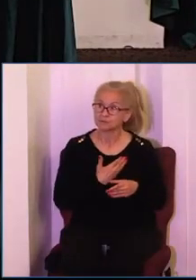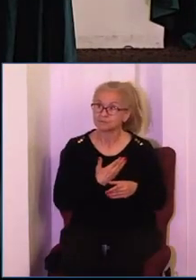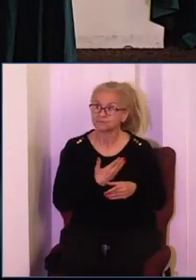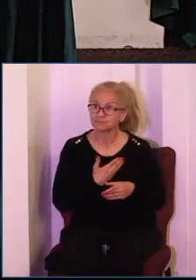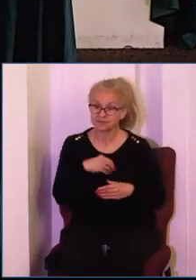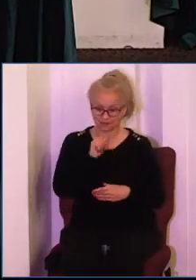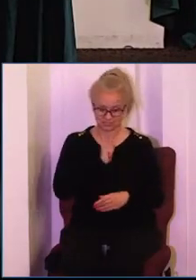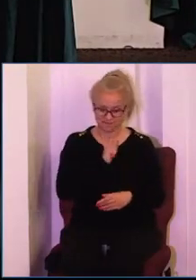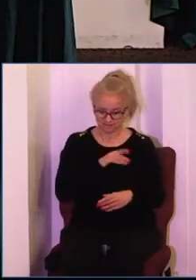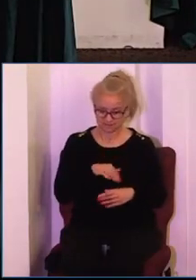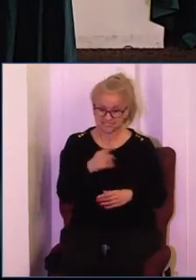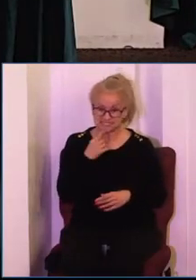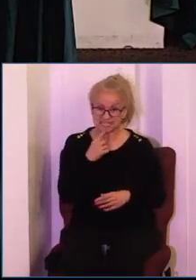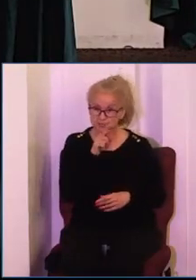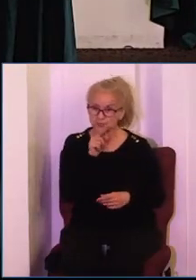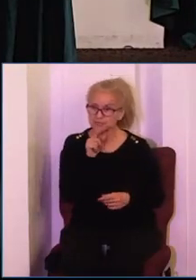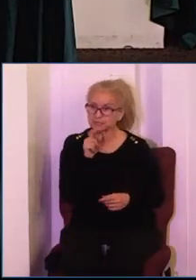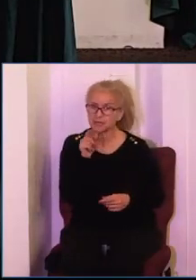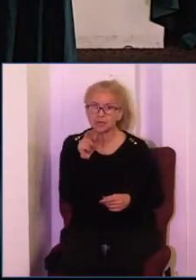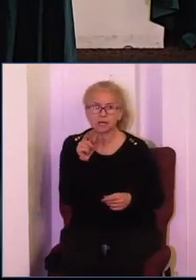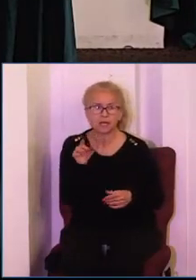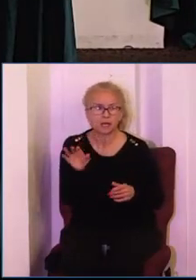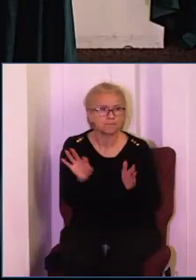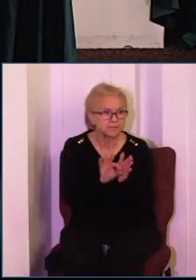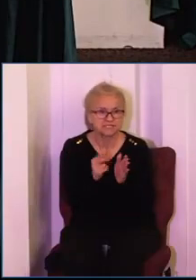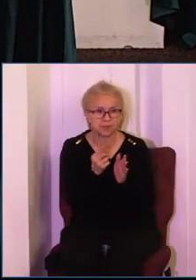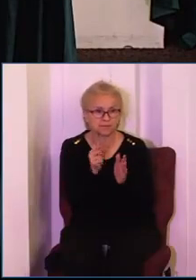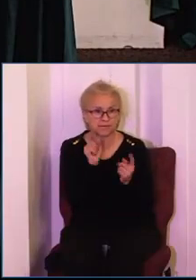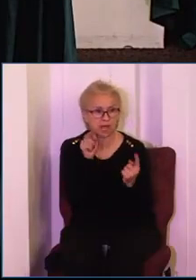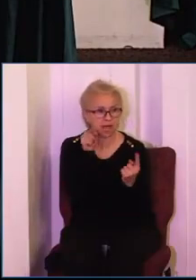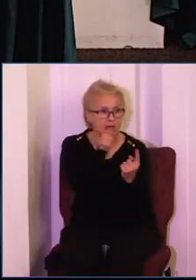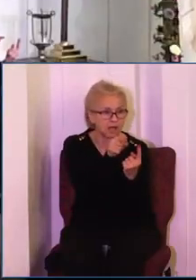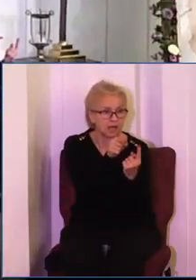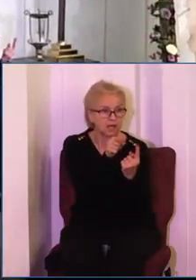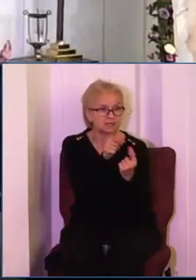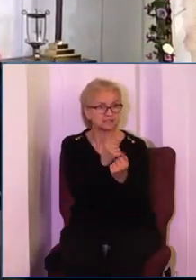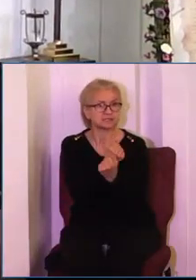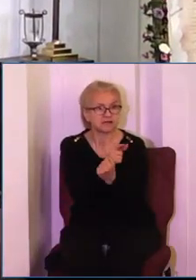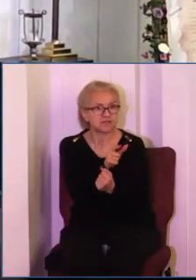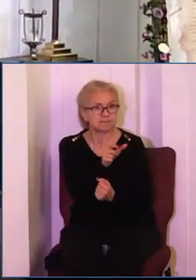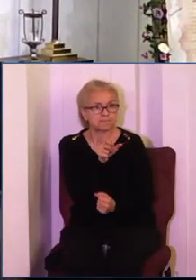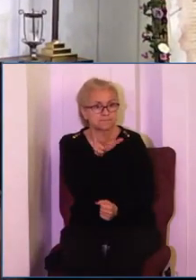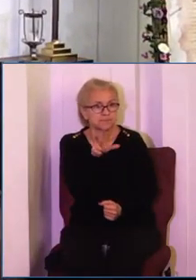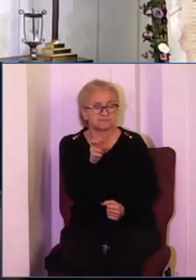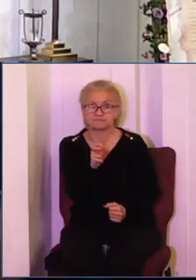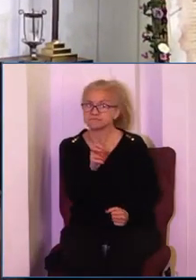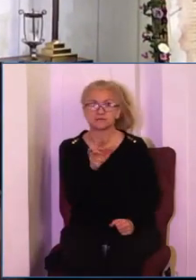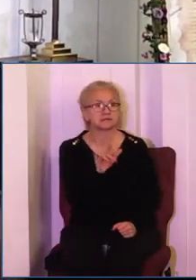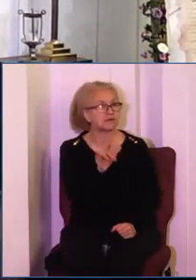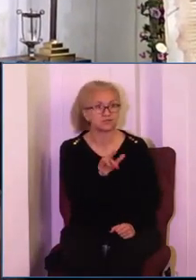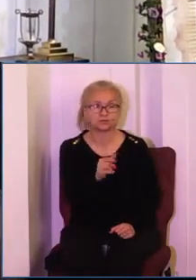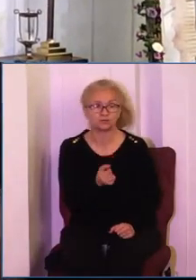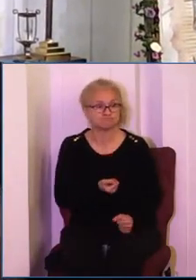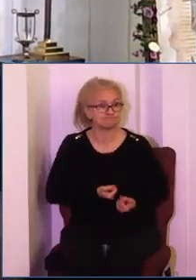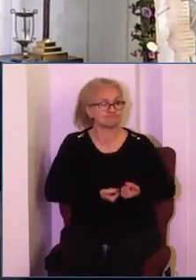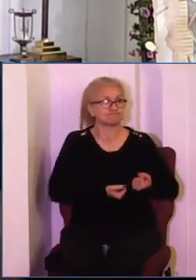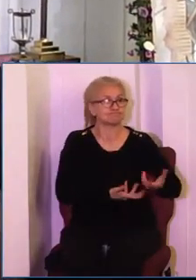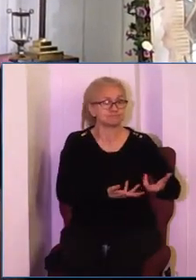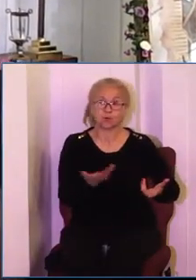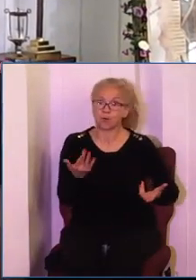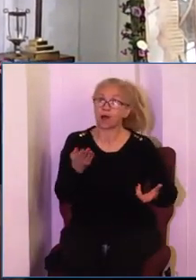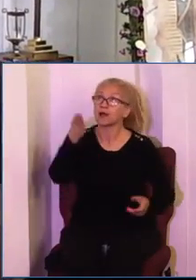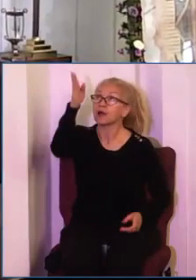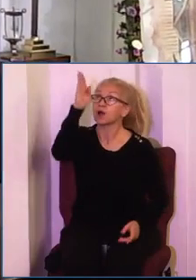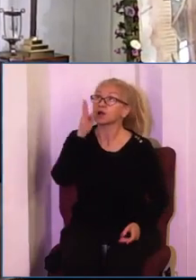to zero in some people and love them and say, I love you because God